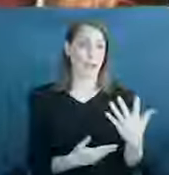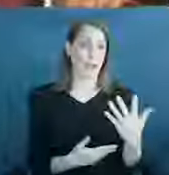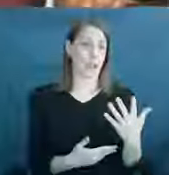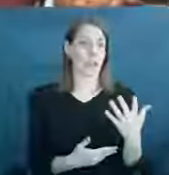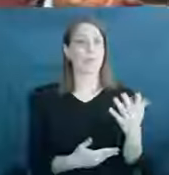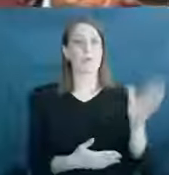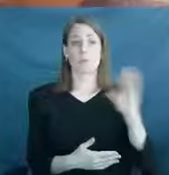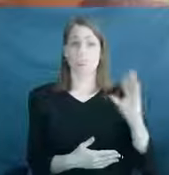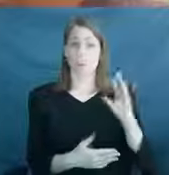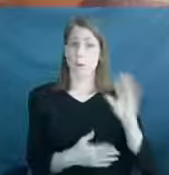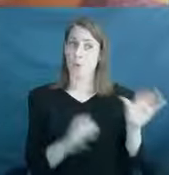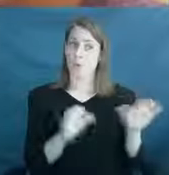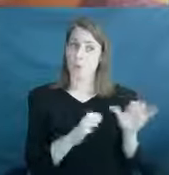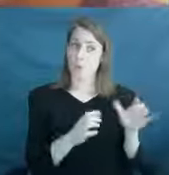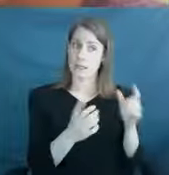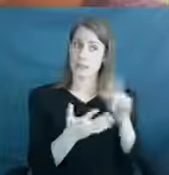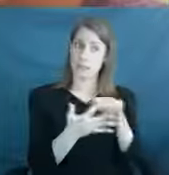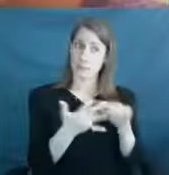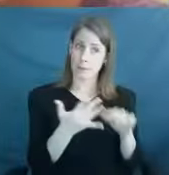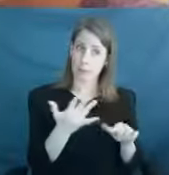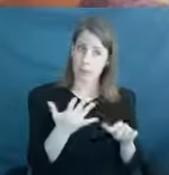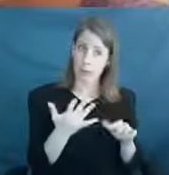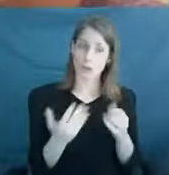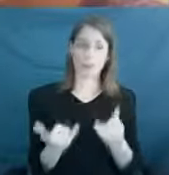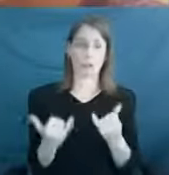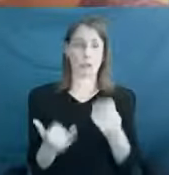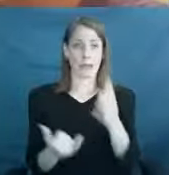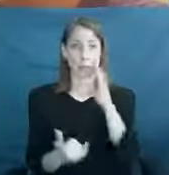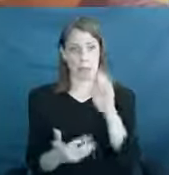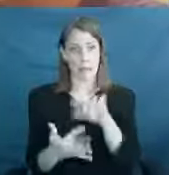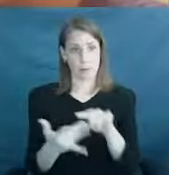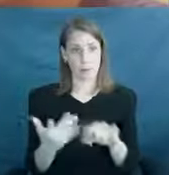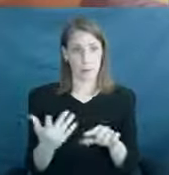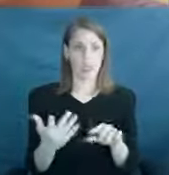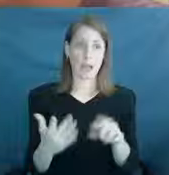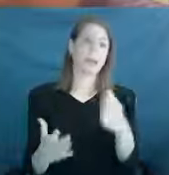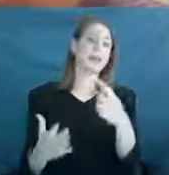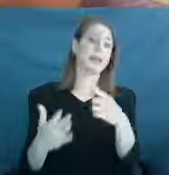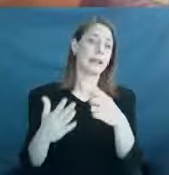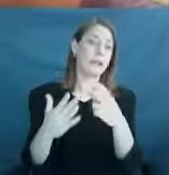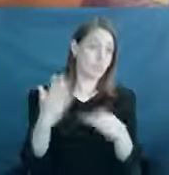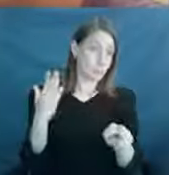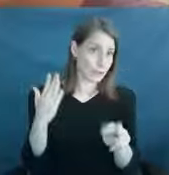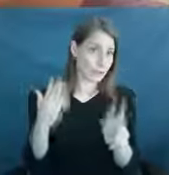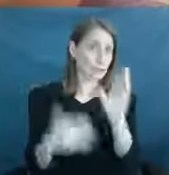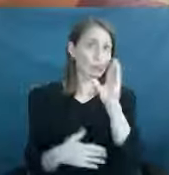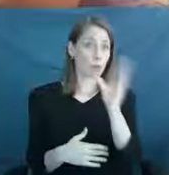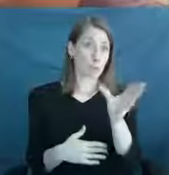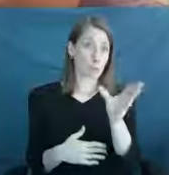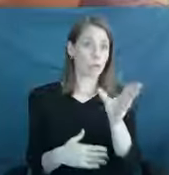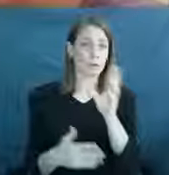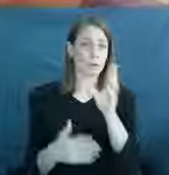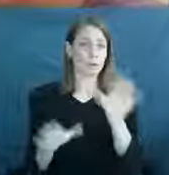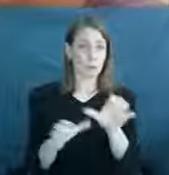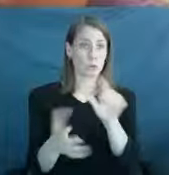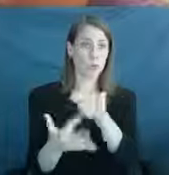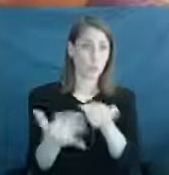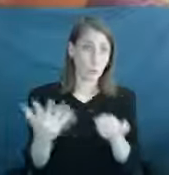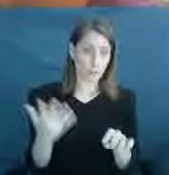5. What we've done so far is bloody blah and bloody blong. Today we're going to do so-and-so, and in 2 weeks' time you're going to know how to